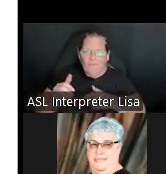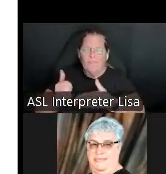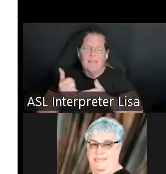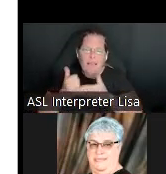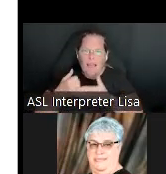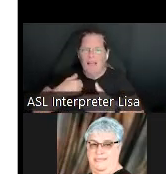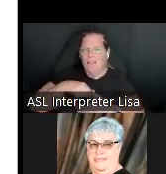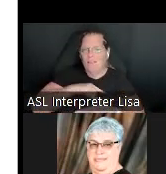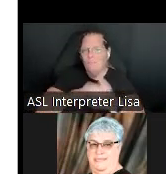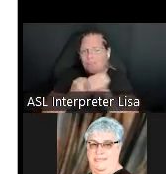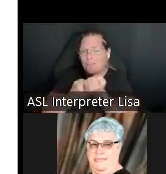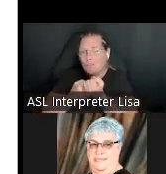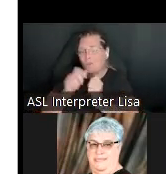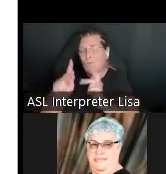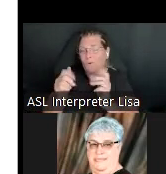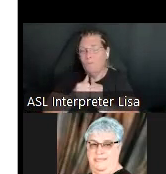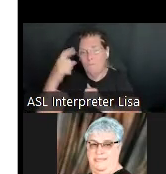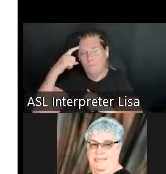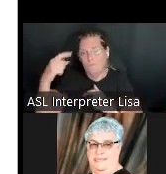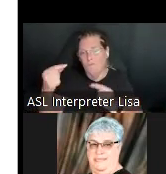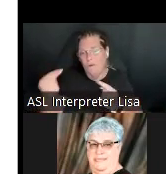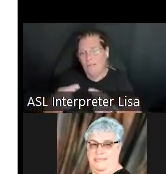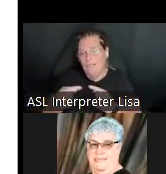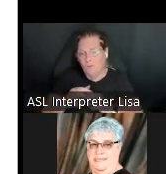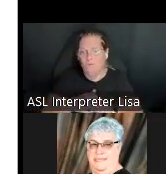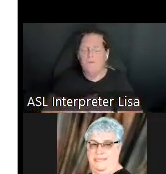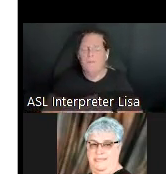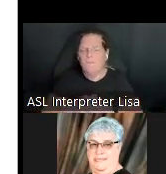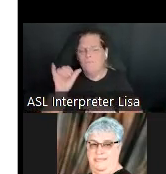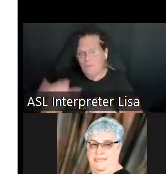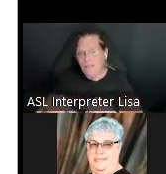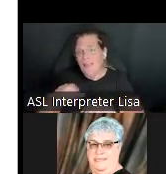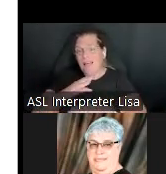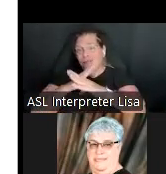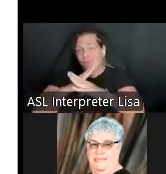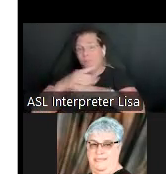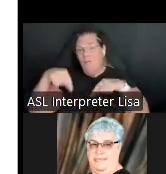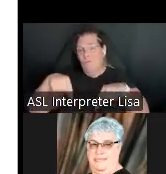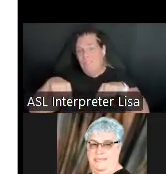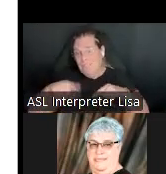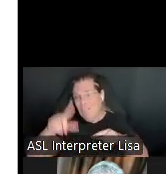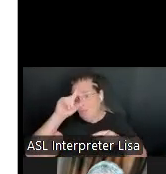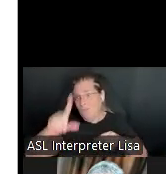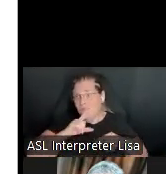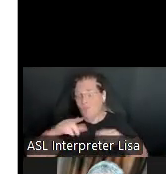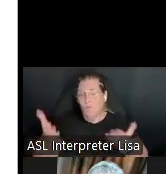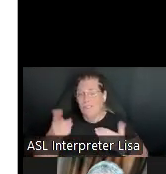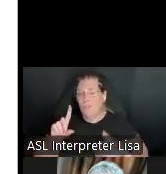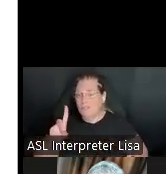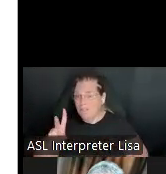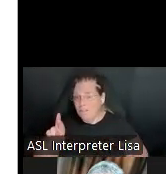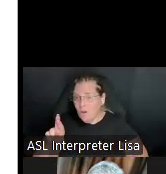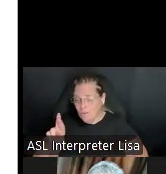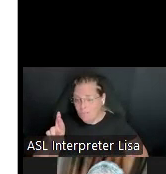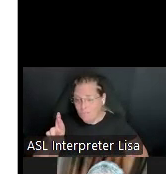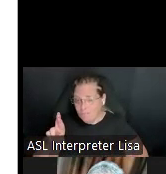assist individuals with brain injury. So it is some type of a barrier that we do Sure. face in DVR. Having,